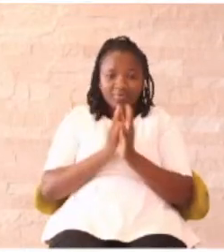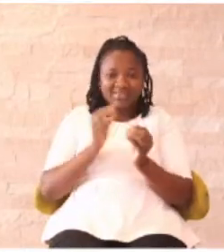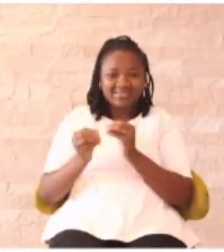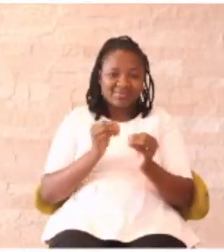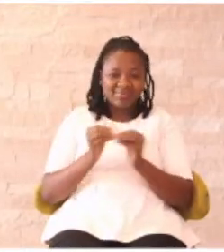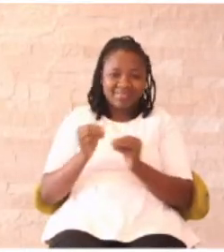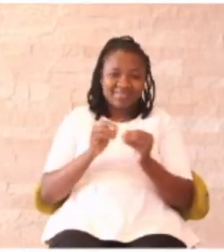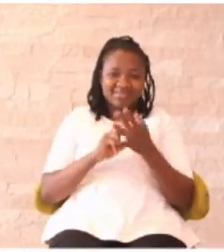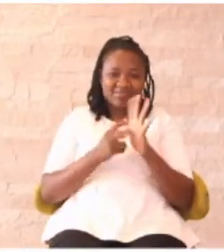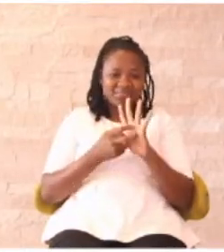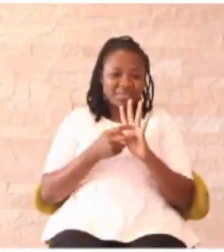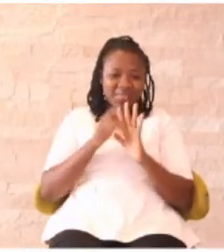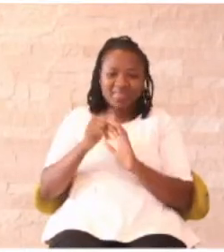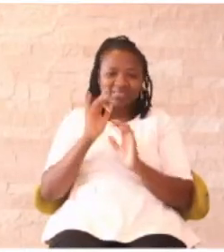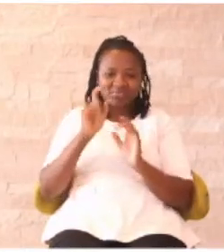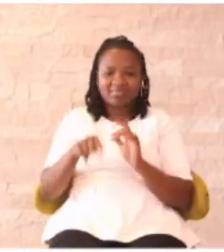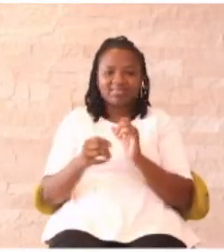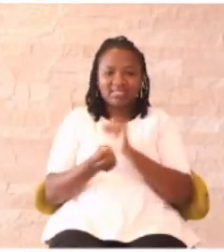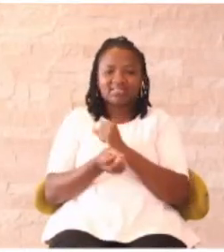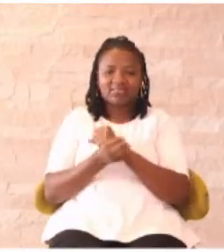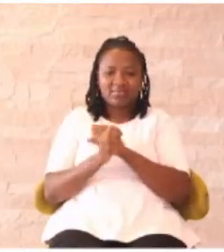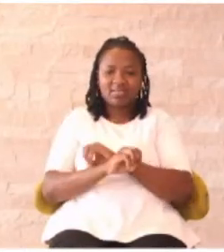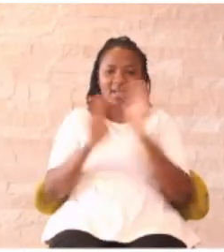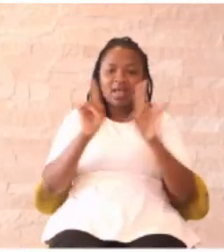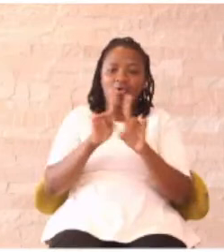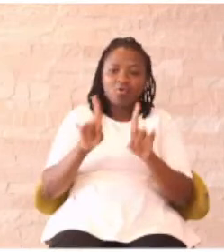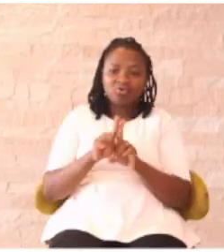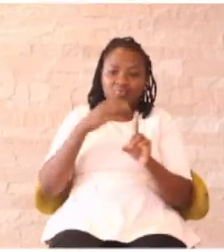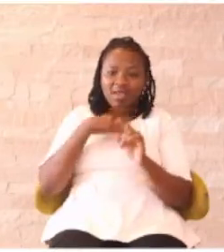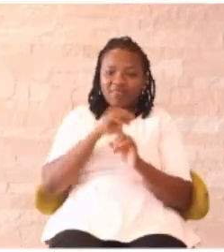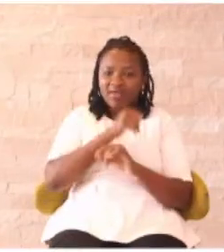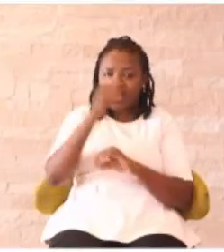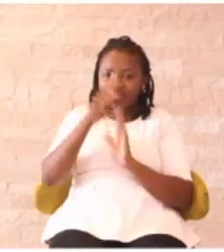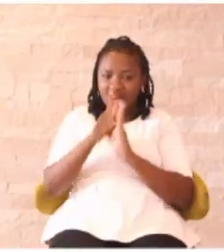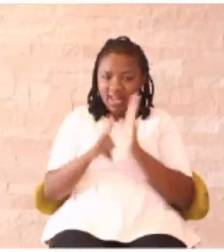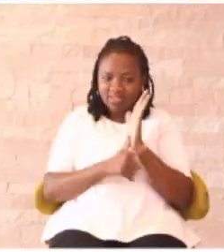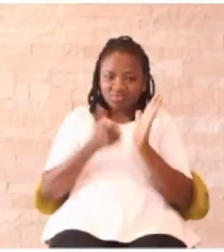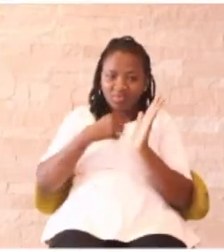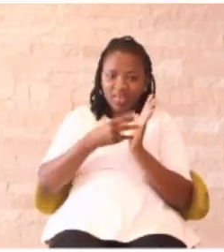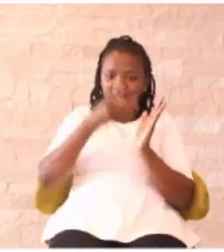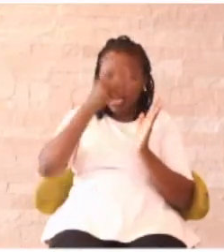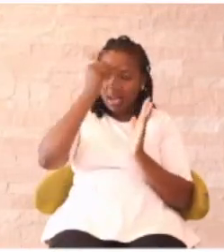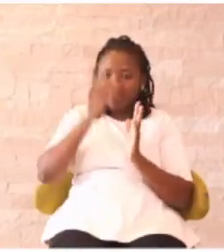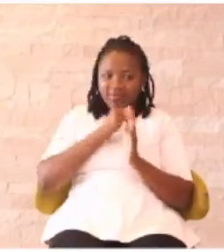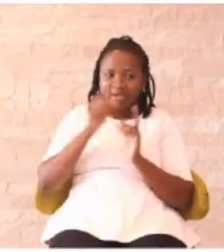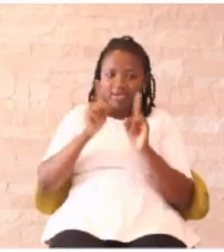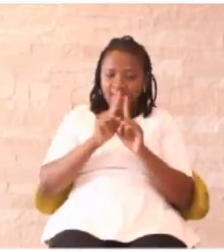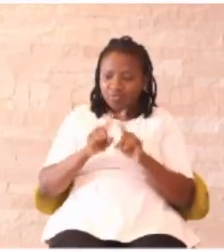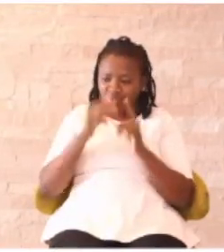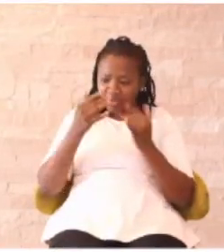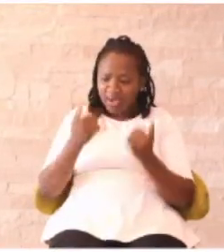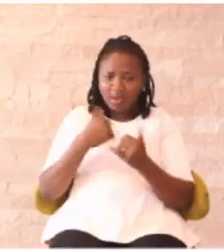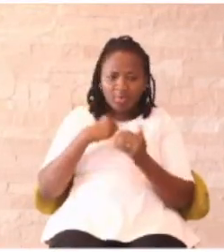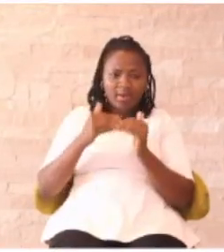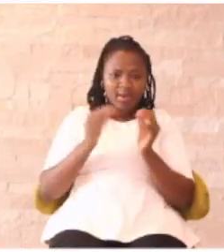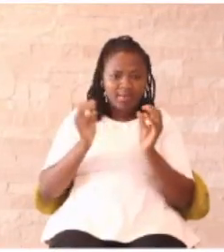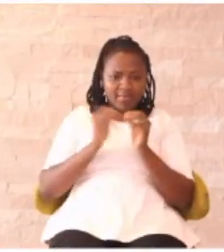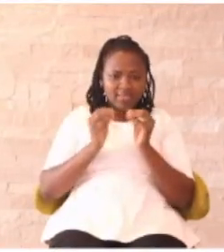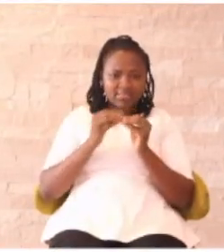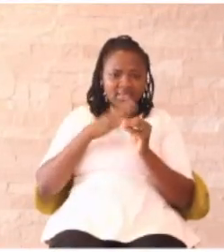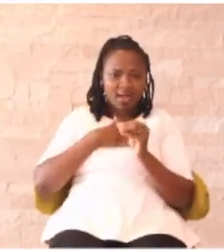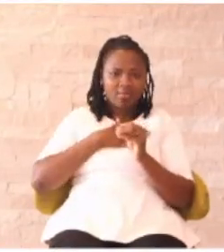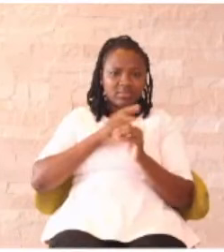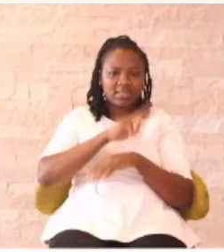should have been highlighted. We also have a lesson that we learned from NUWODU, and now in our meetings, especially at national level